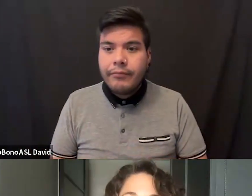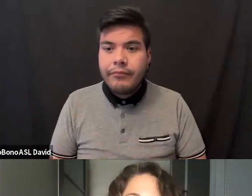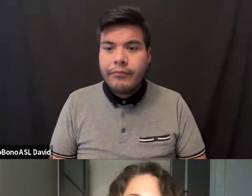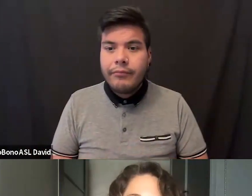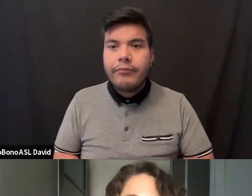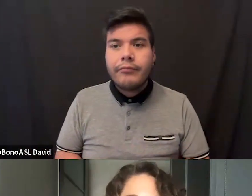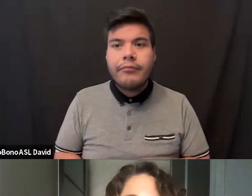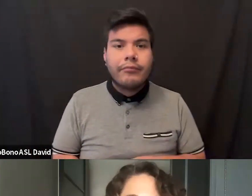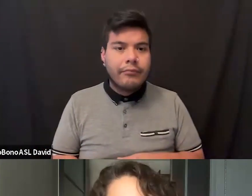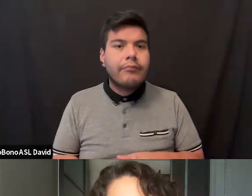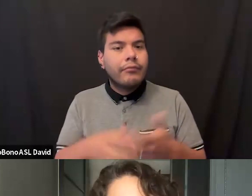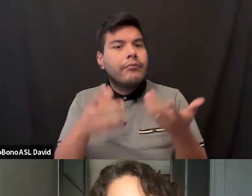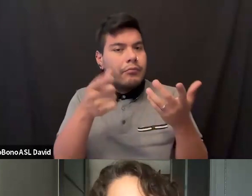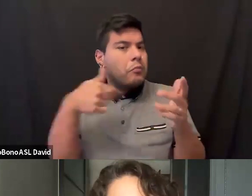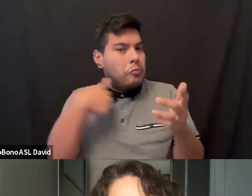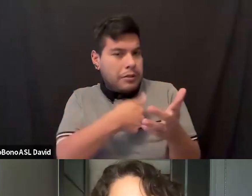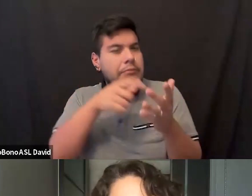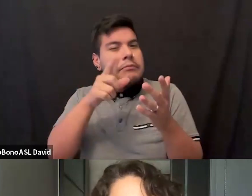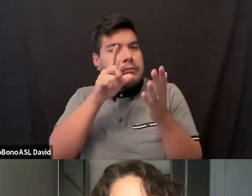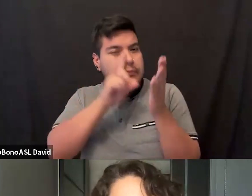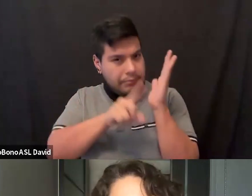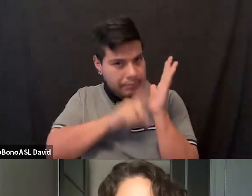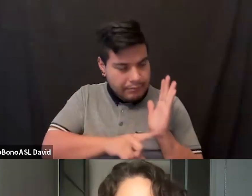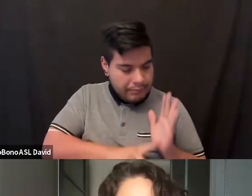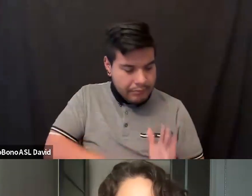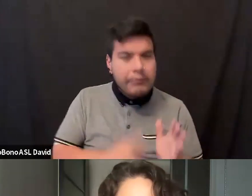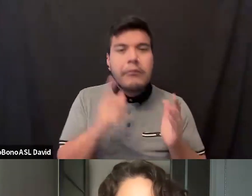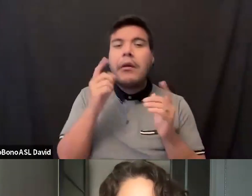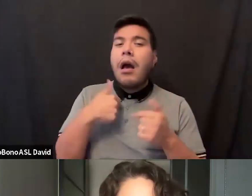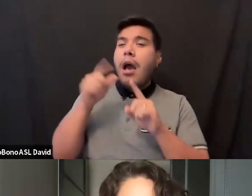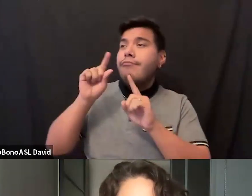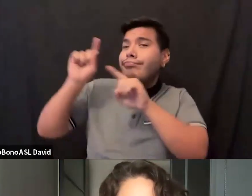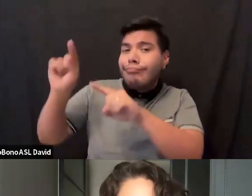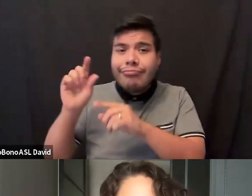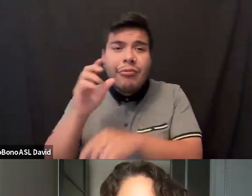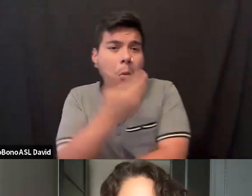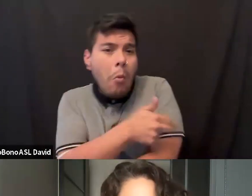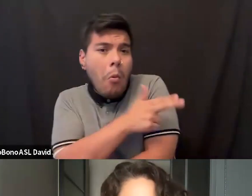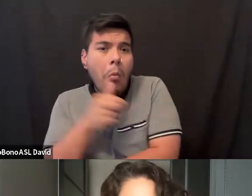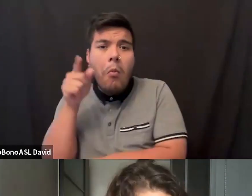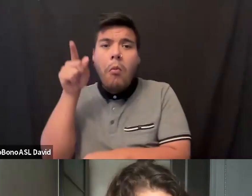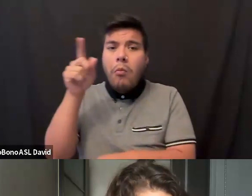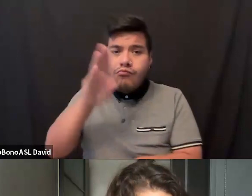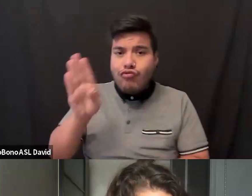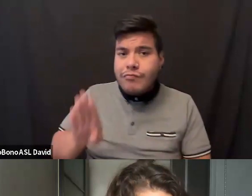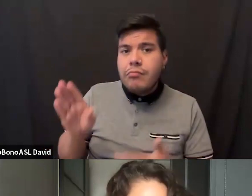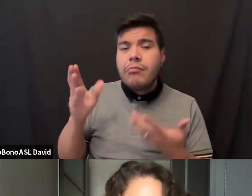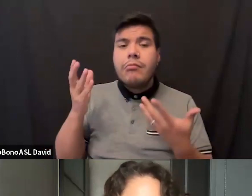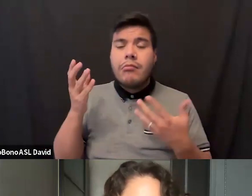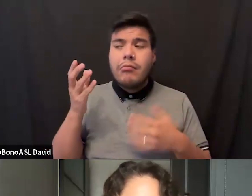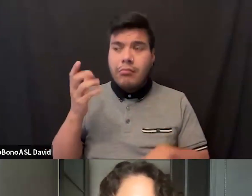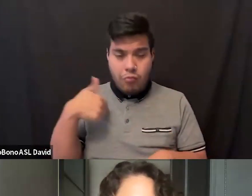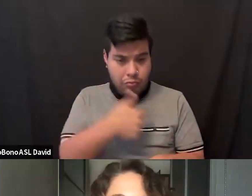And we made very different research. I started myself going to hospitals, public hospitals in Brazil. And we